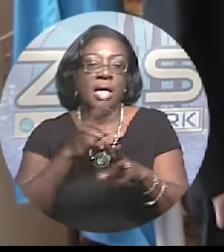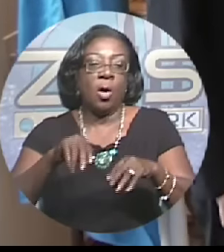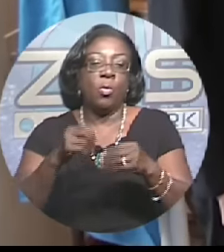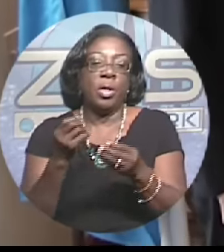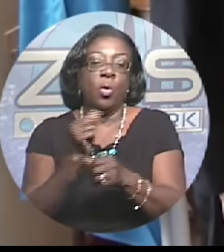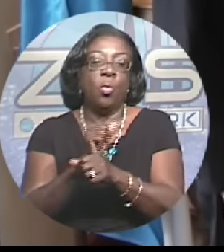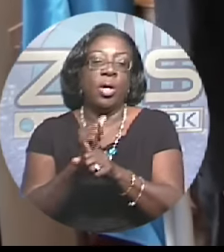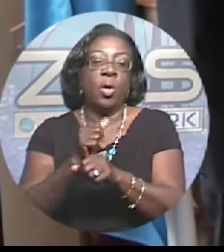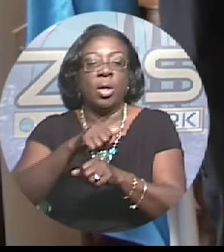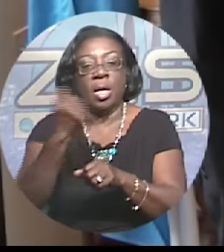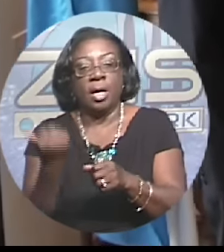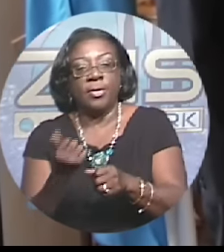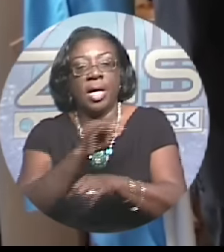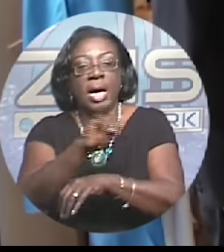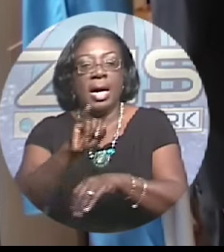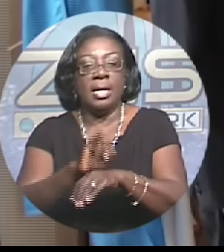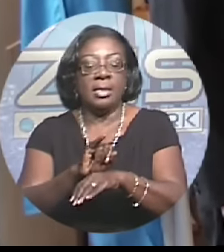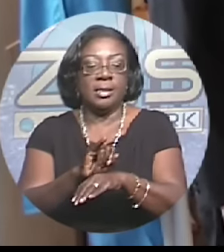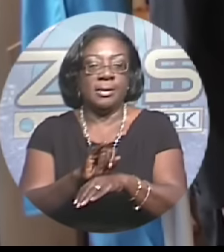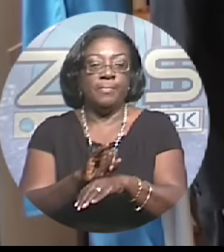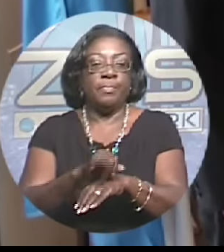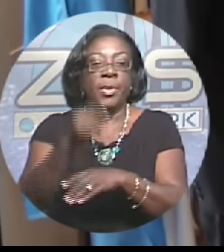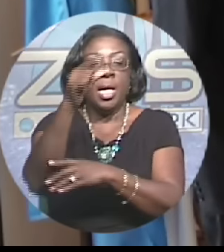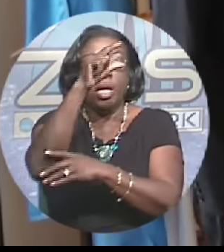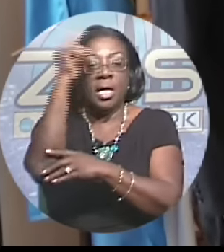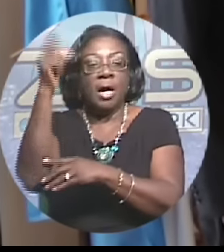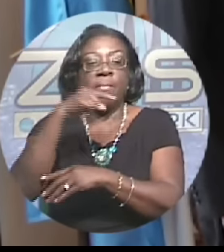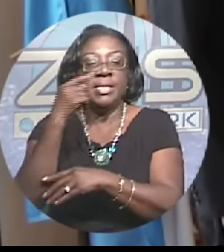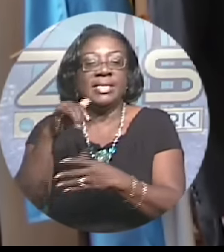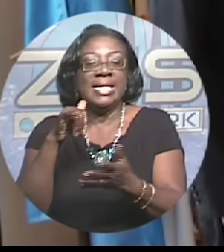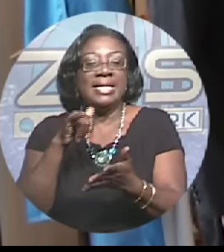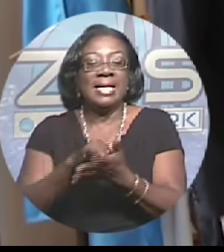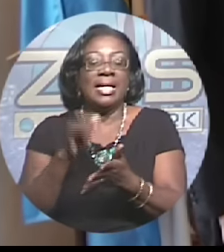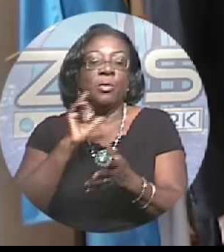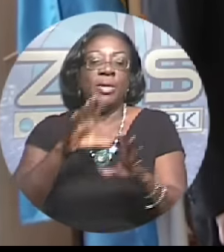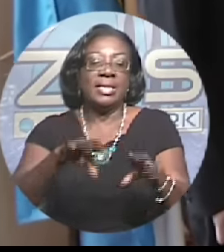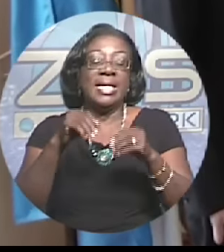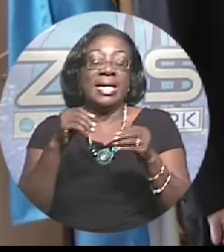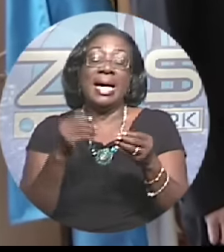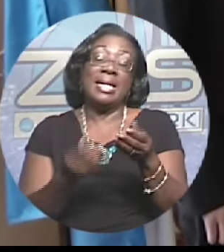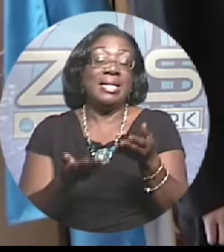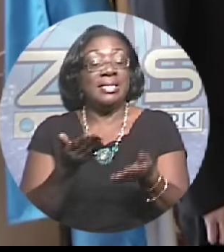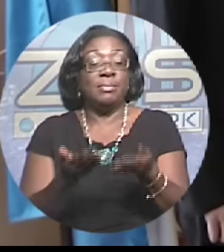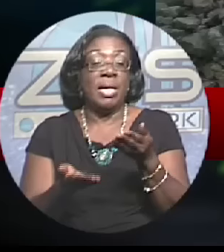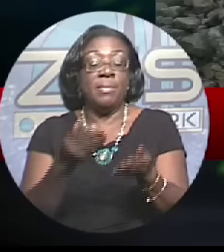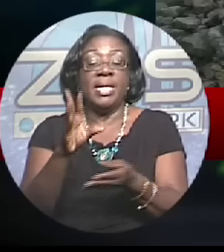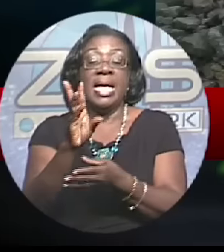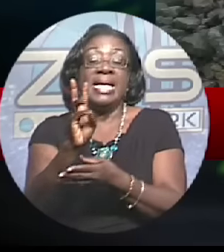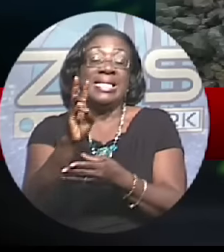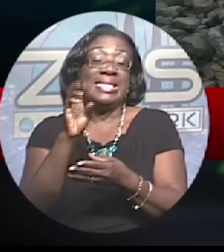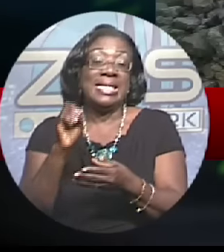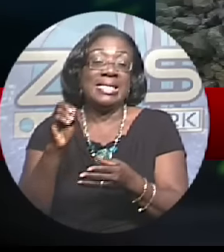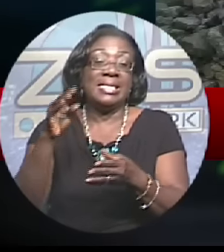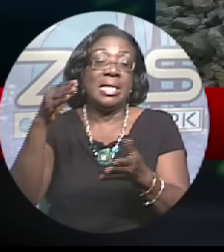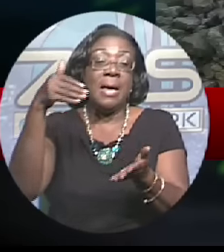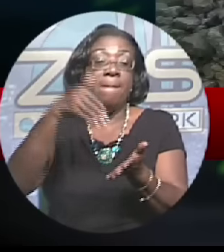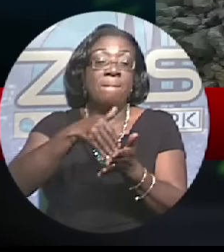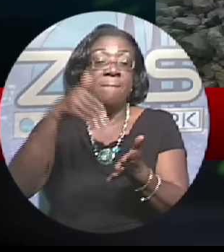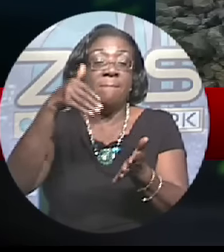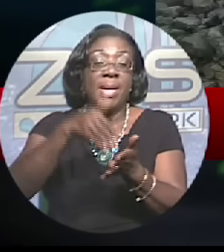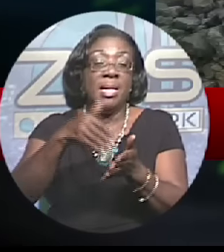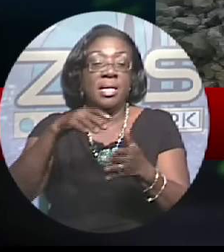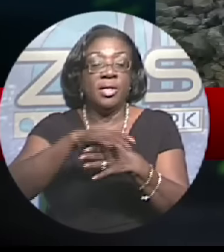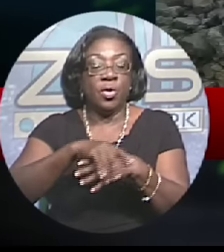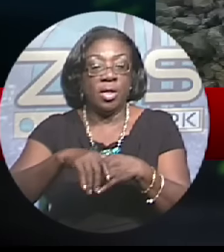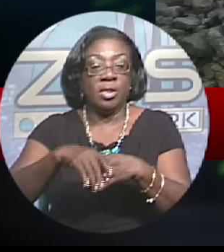islands. Government estimates that it will take at least $60 million to rebuild those southern communities damaged by the